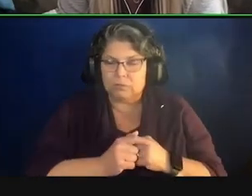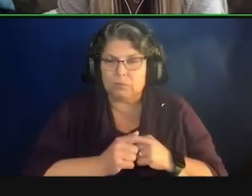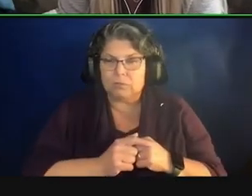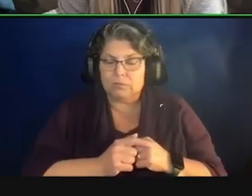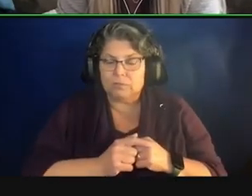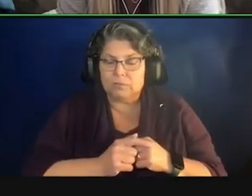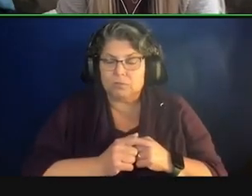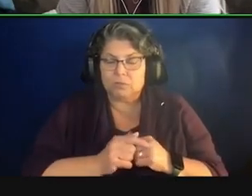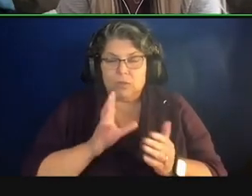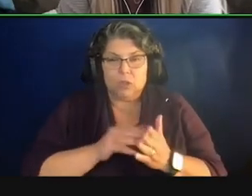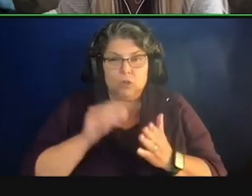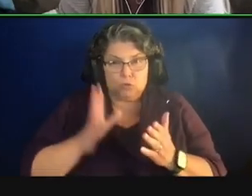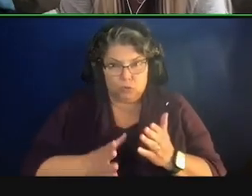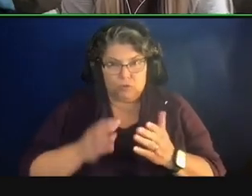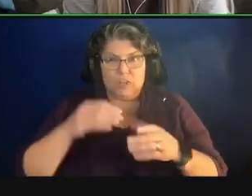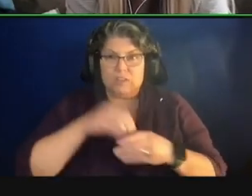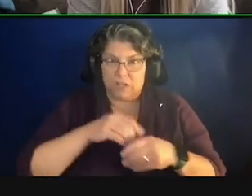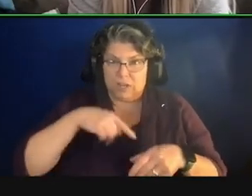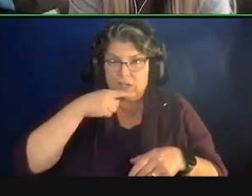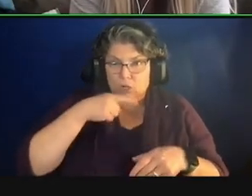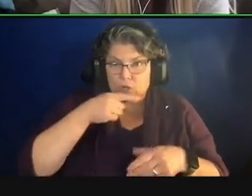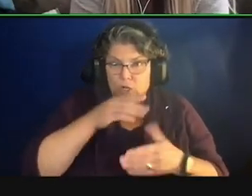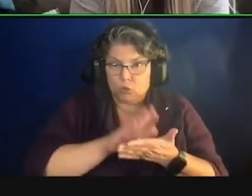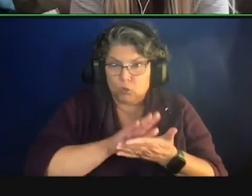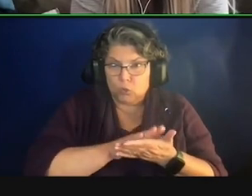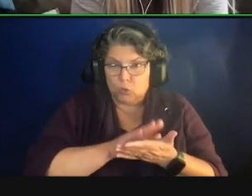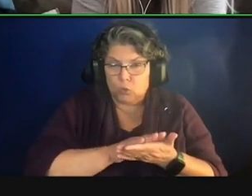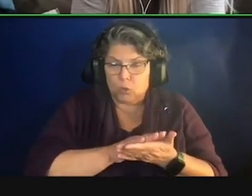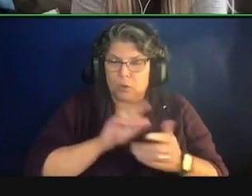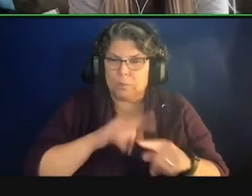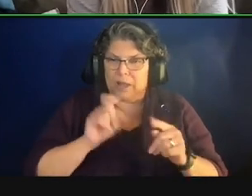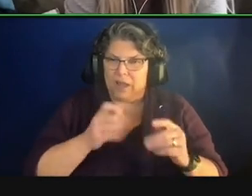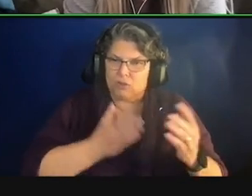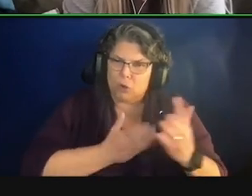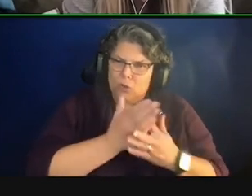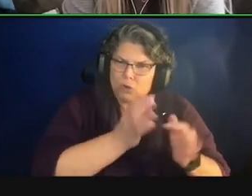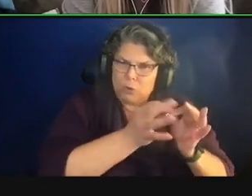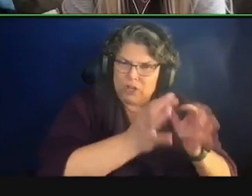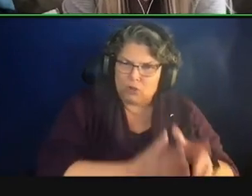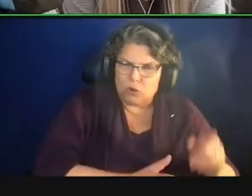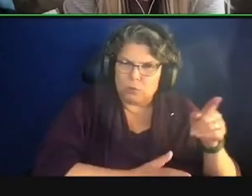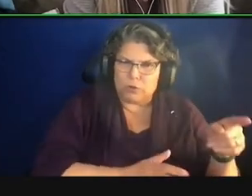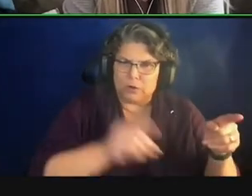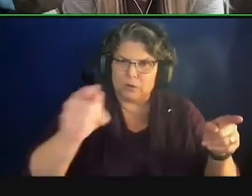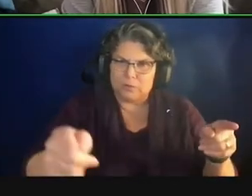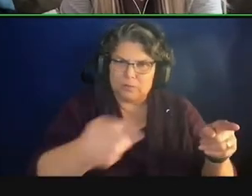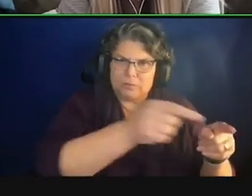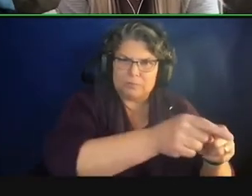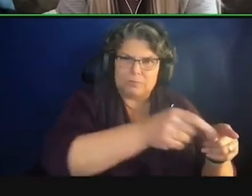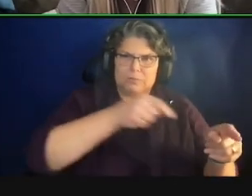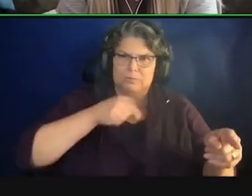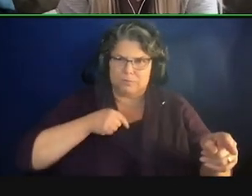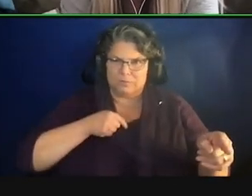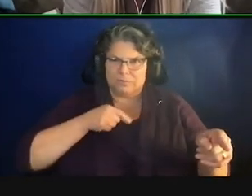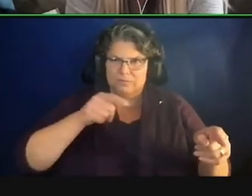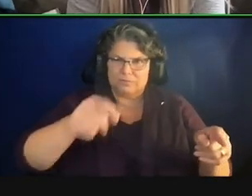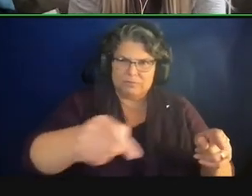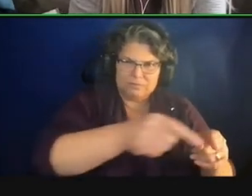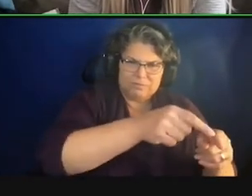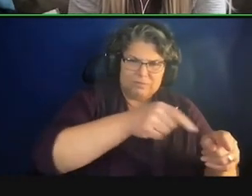a hearing school learning through a sign language interpreter is receiving interpreted